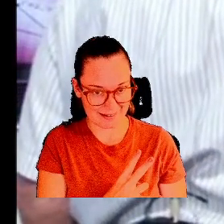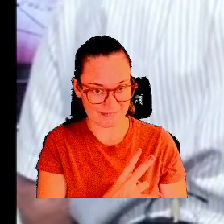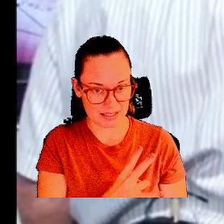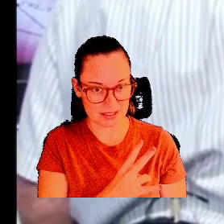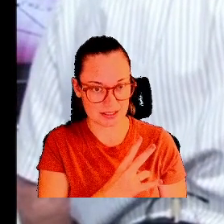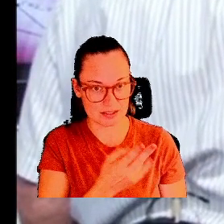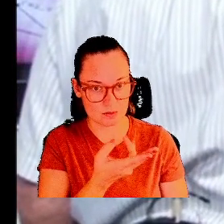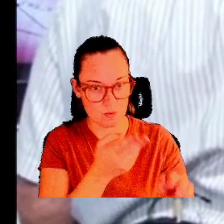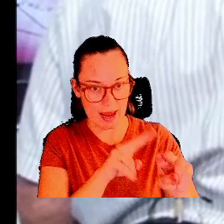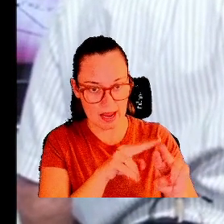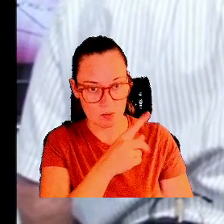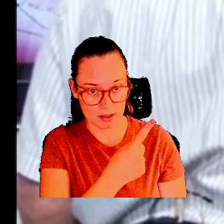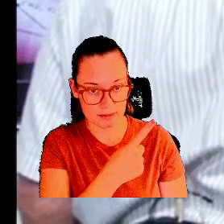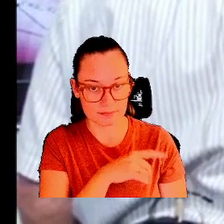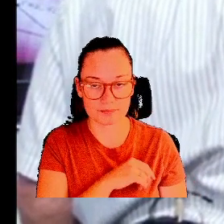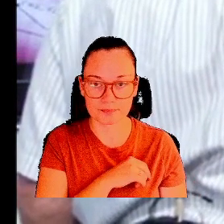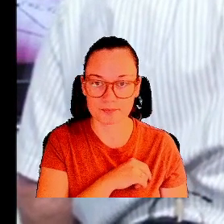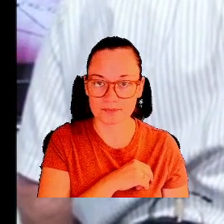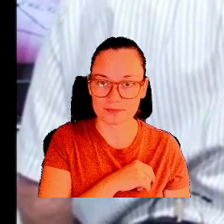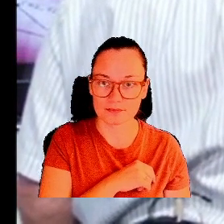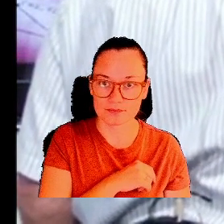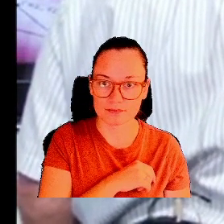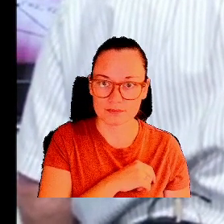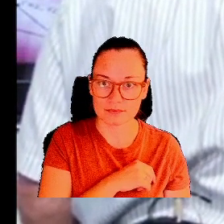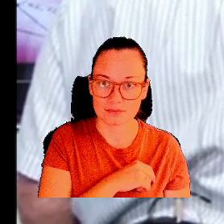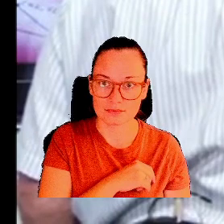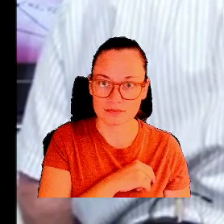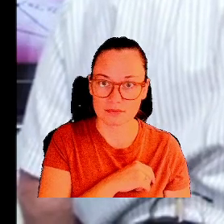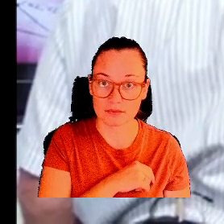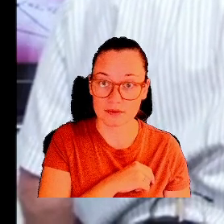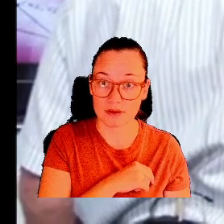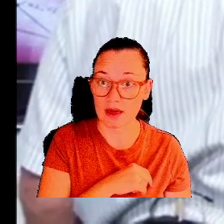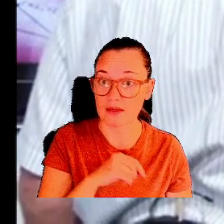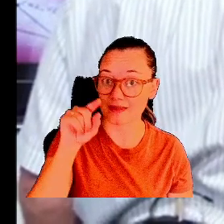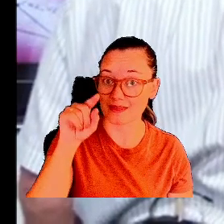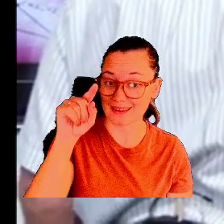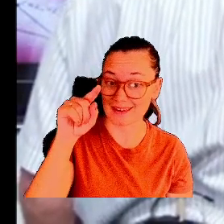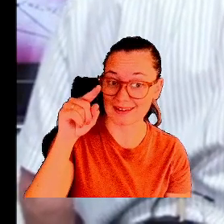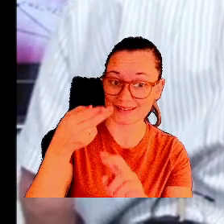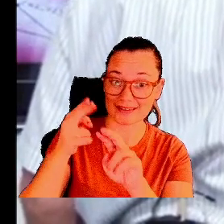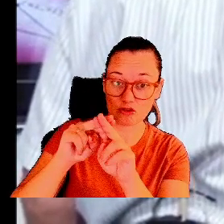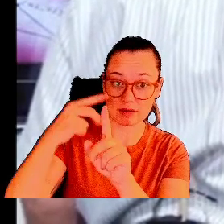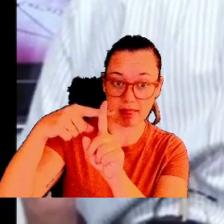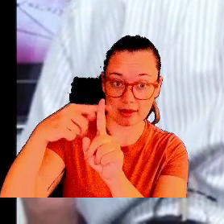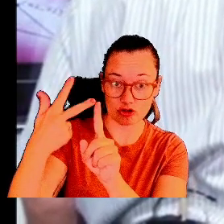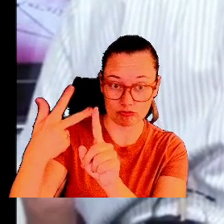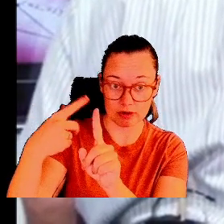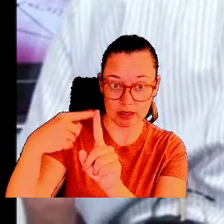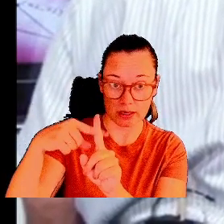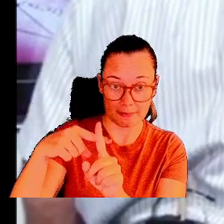and these numbers are going up by 3 each time.